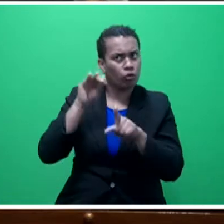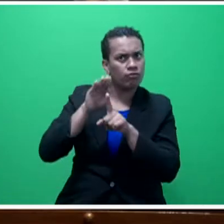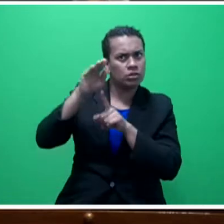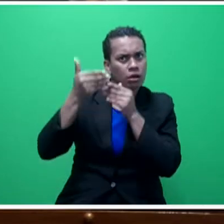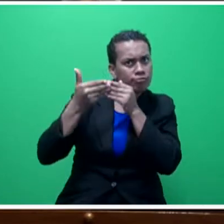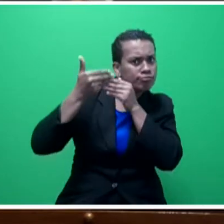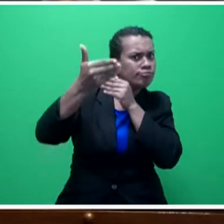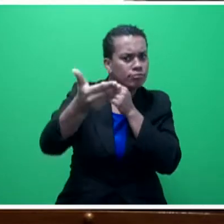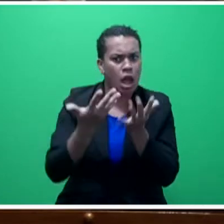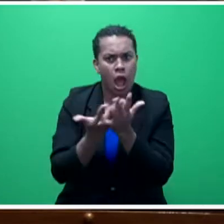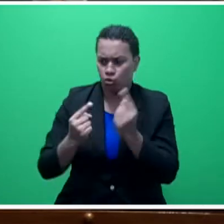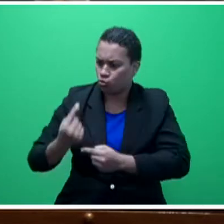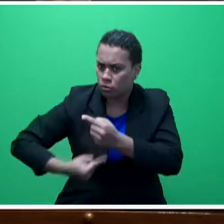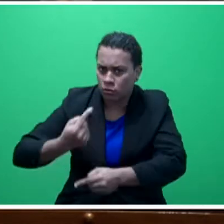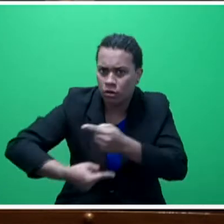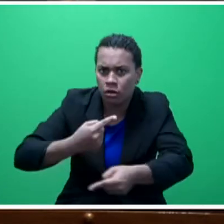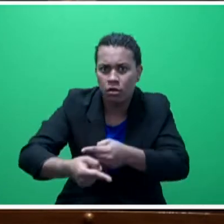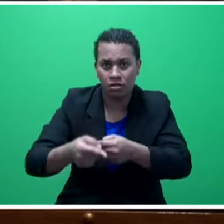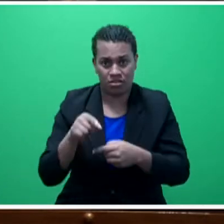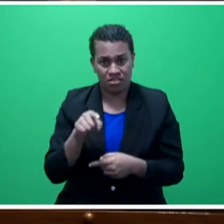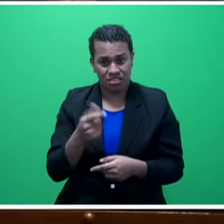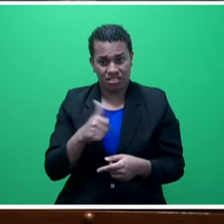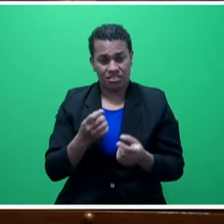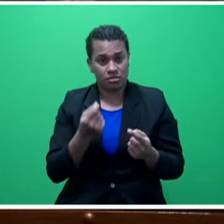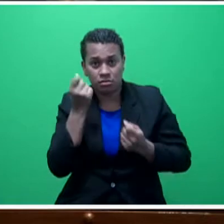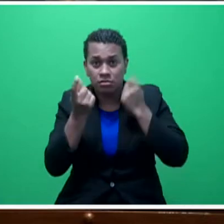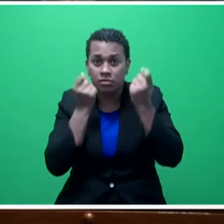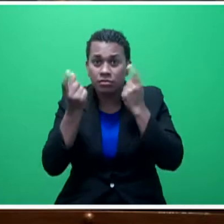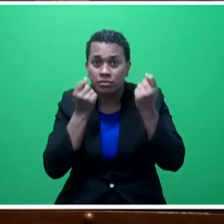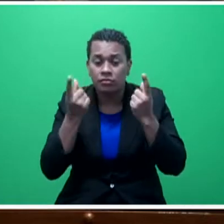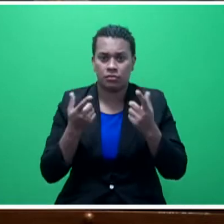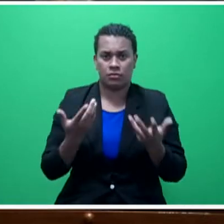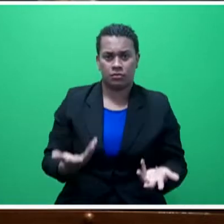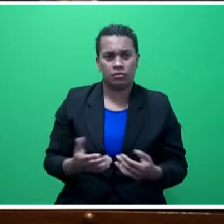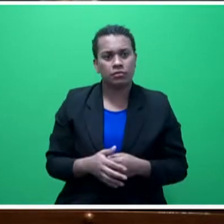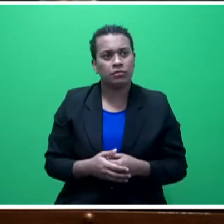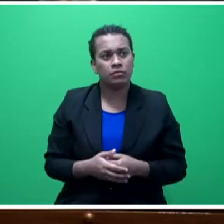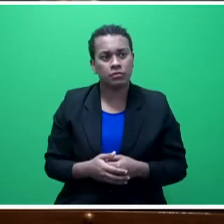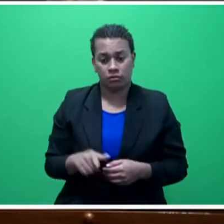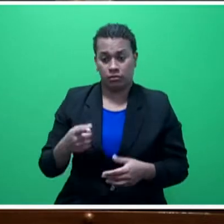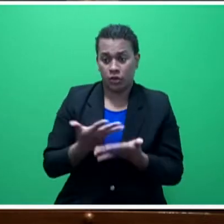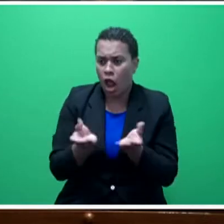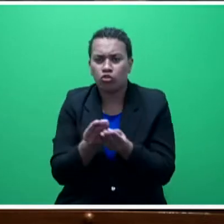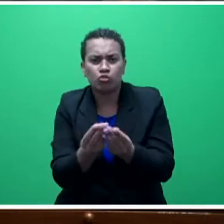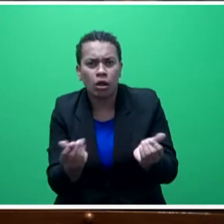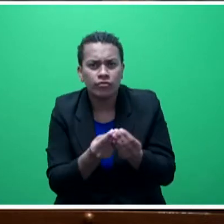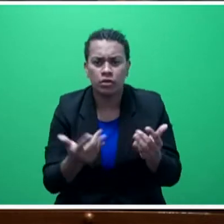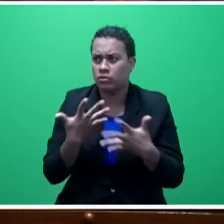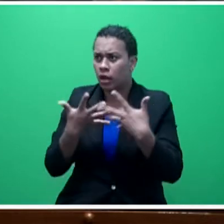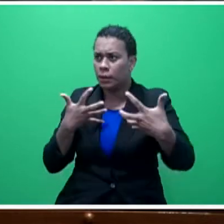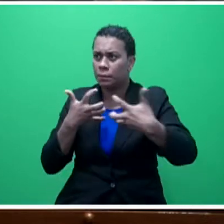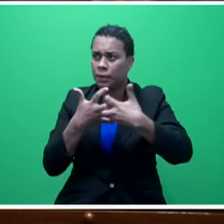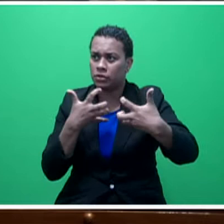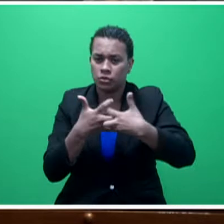The progressive ideas, the proactive measures and forward thinking applied in the 2021 budget preparation